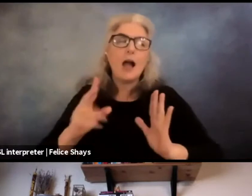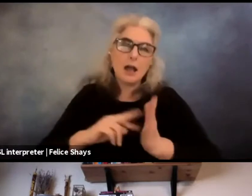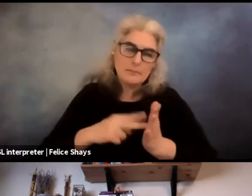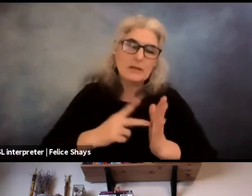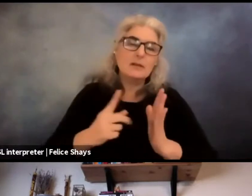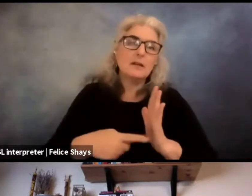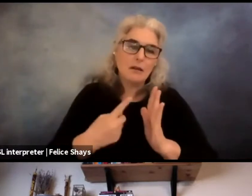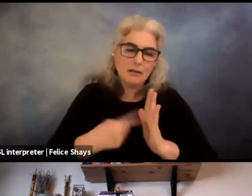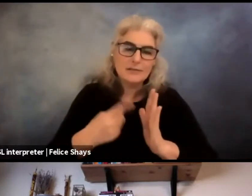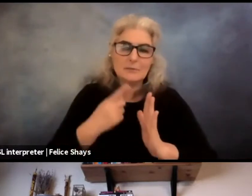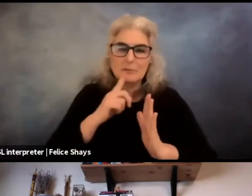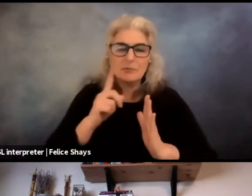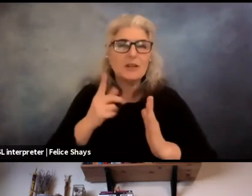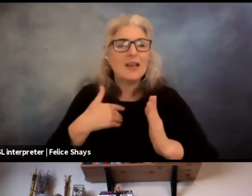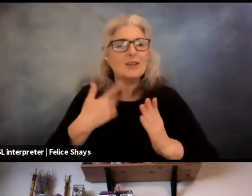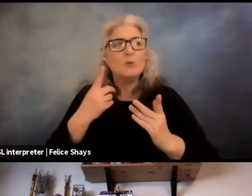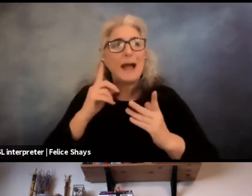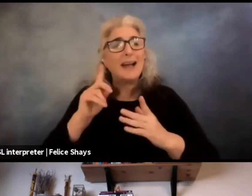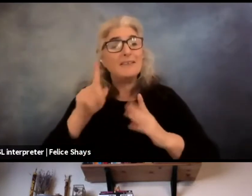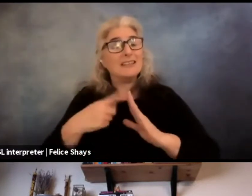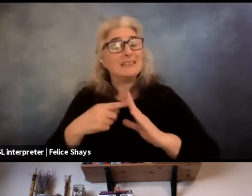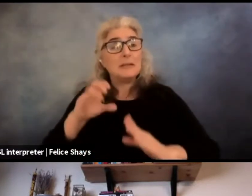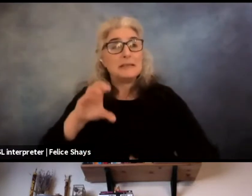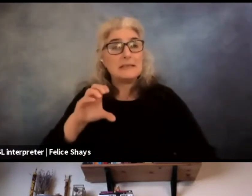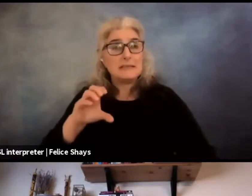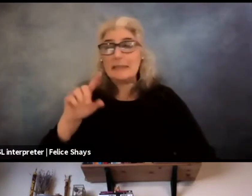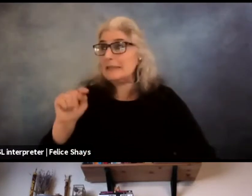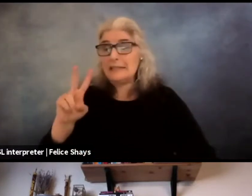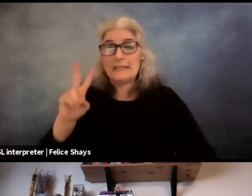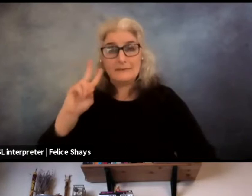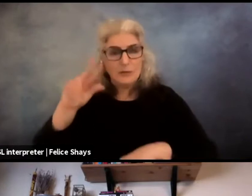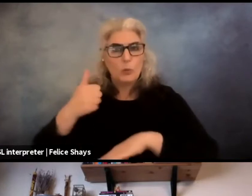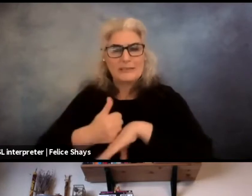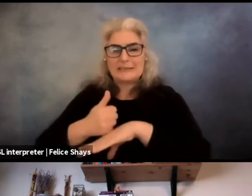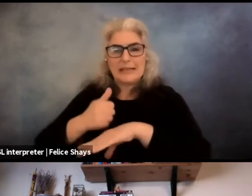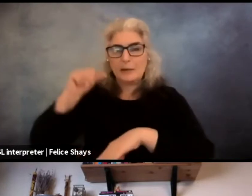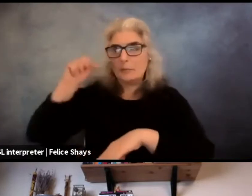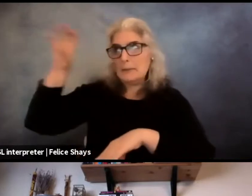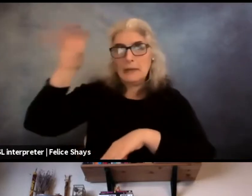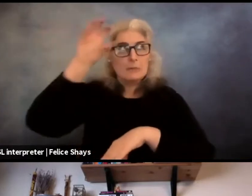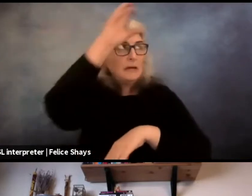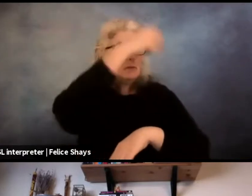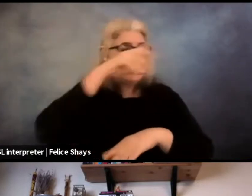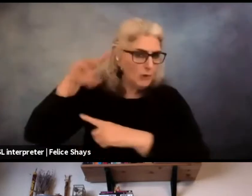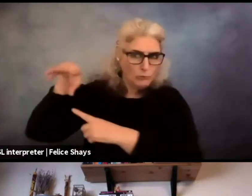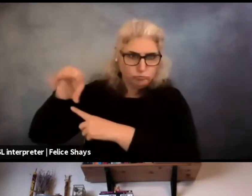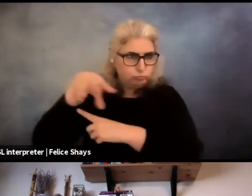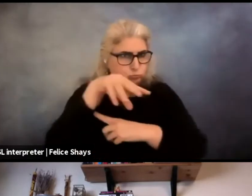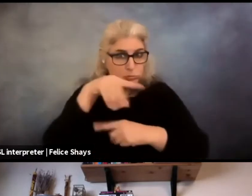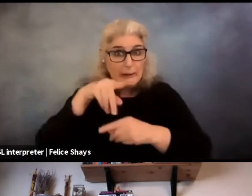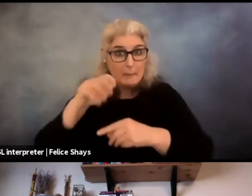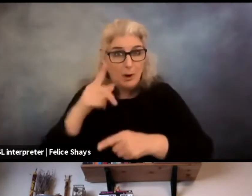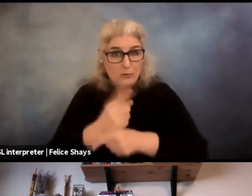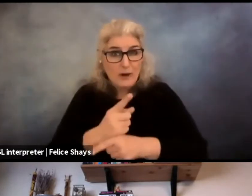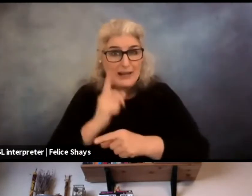be cases, there's CCTV, but at least you can see the CCTV, right? Like, or hopefully, you know,